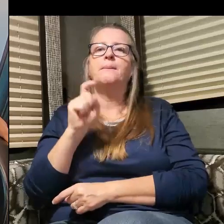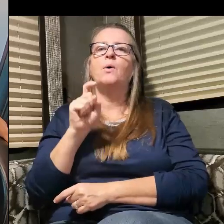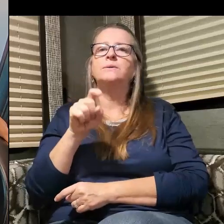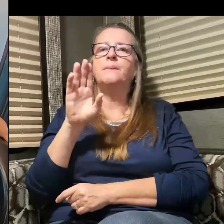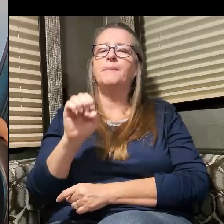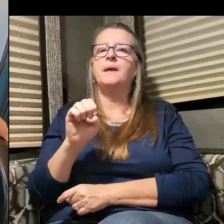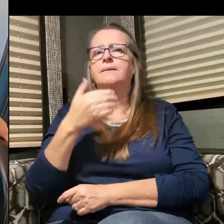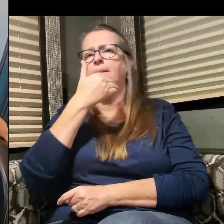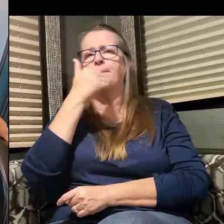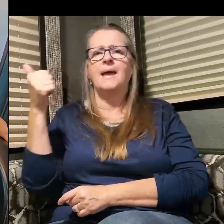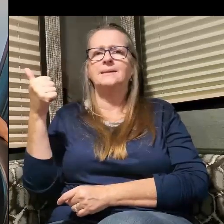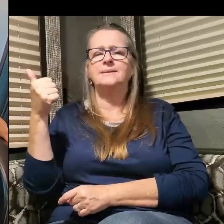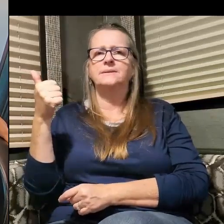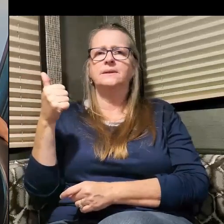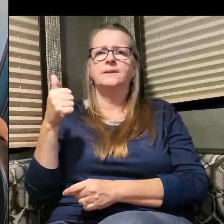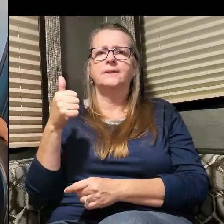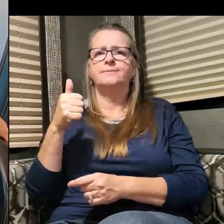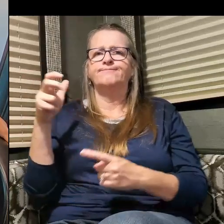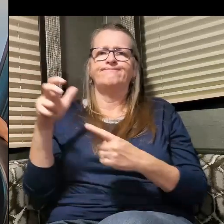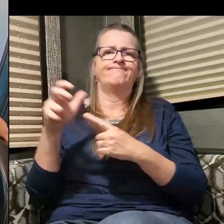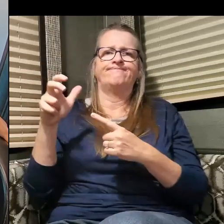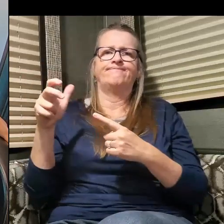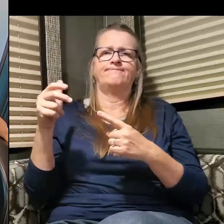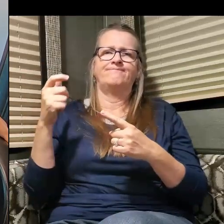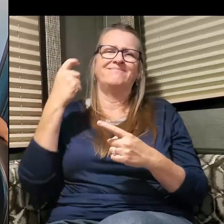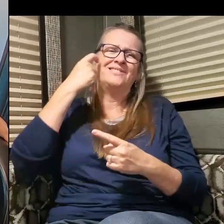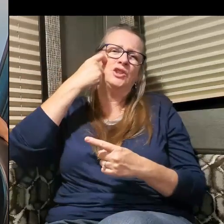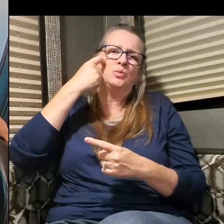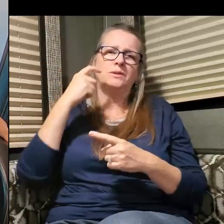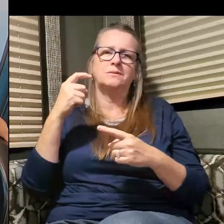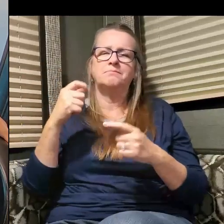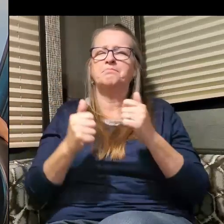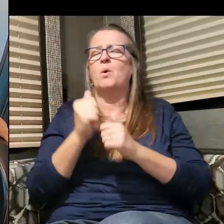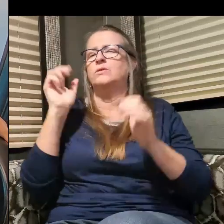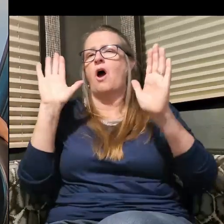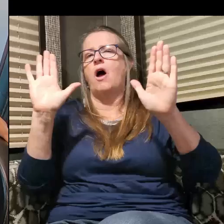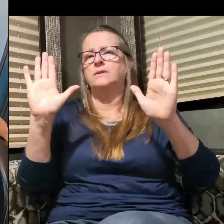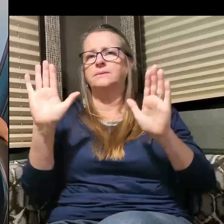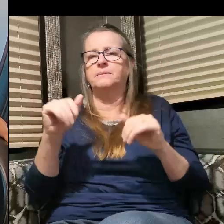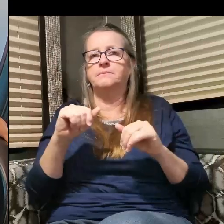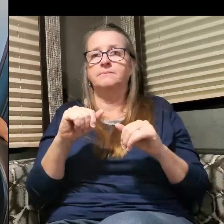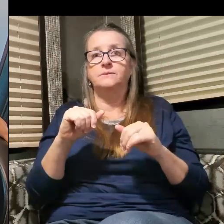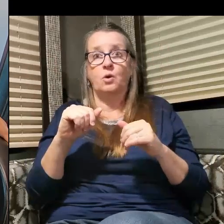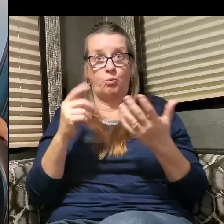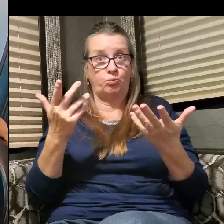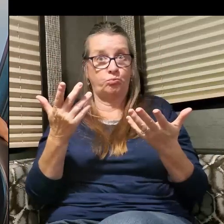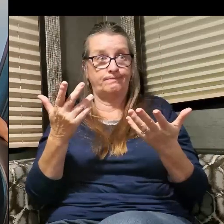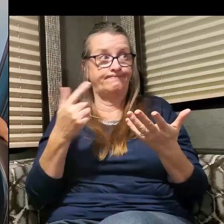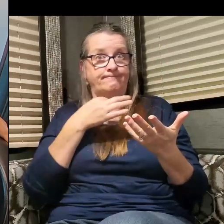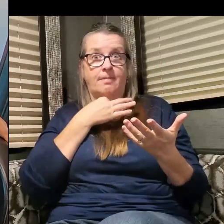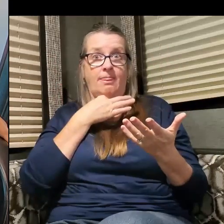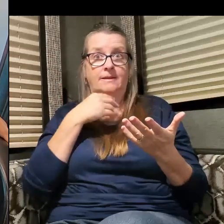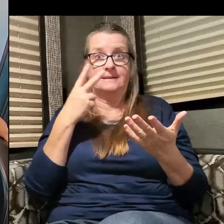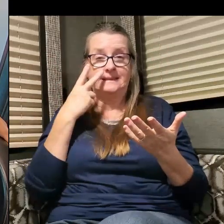to be their best, greatest, newest, most awesomest one. So